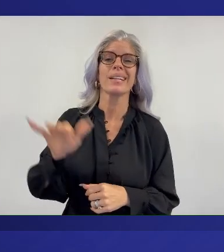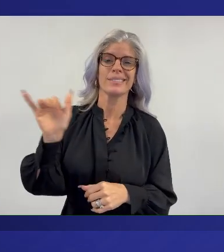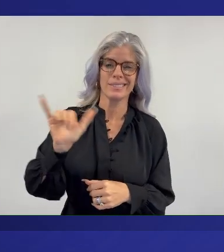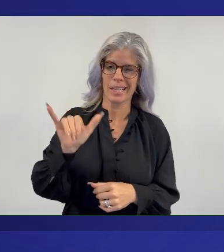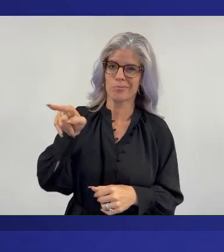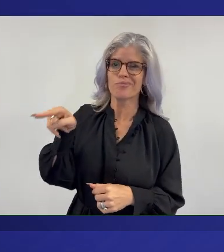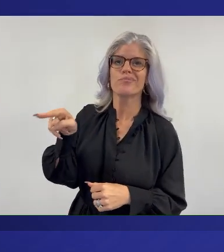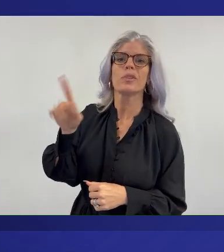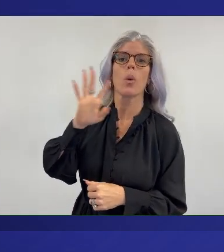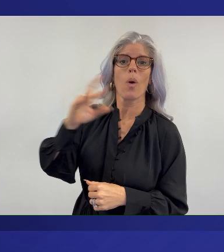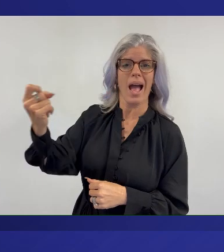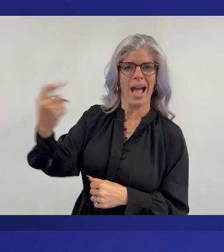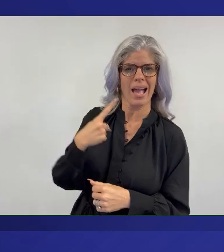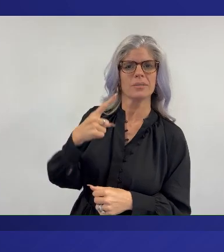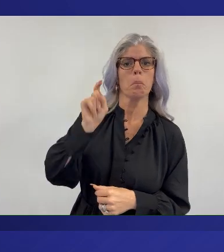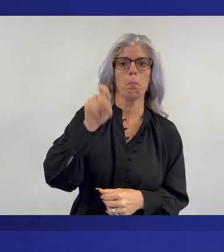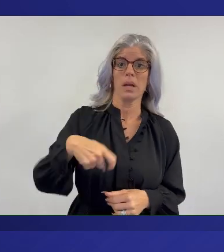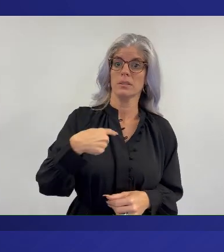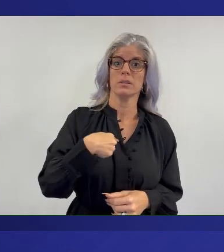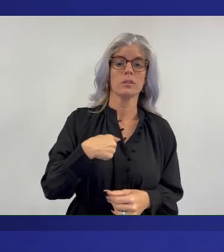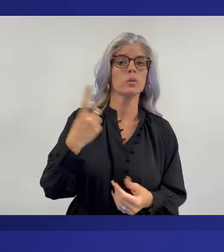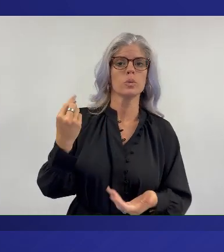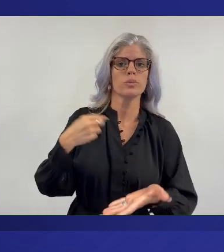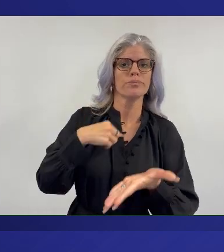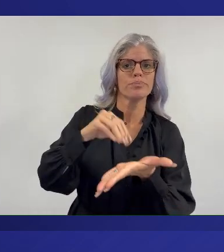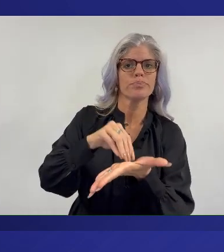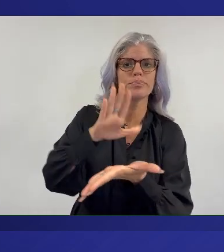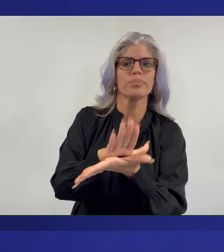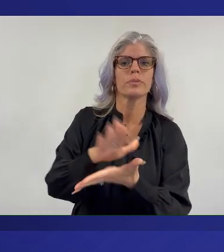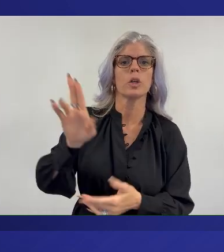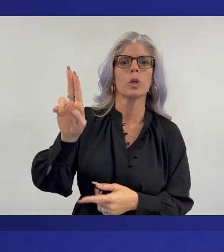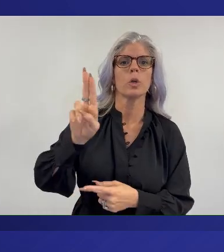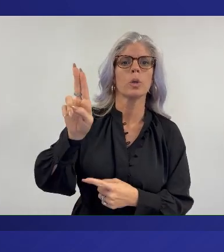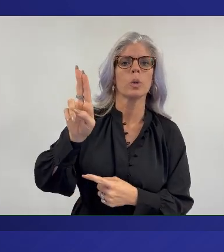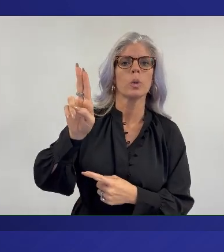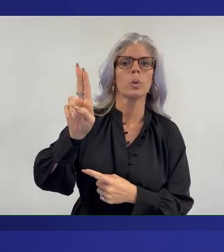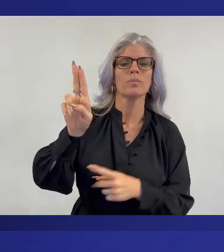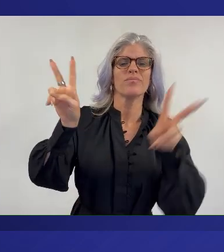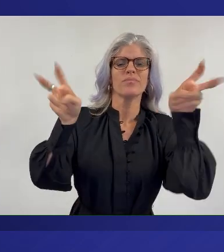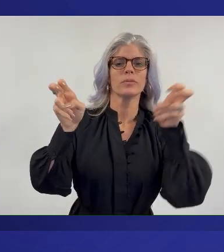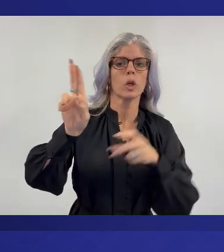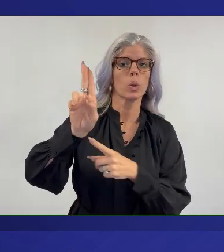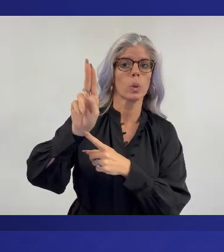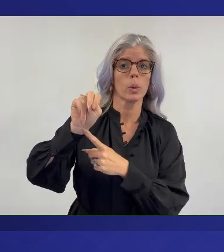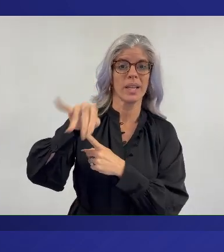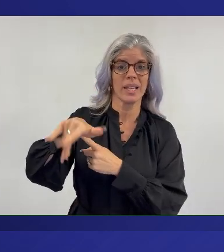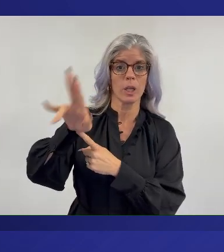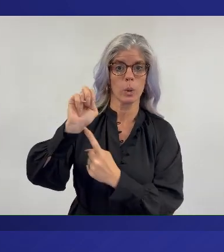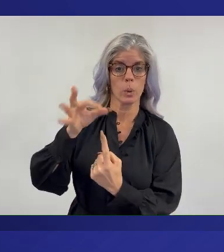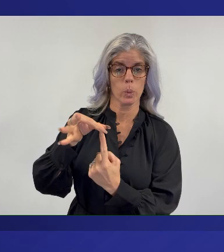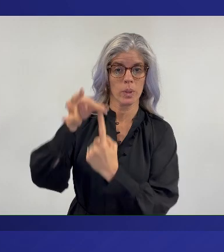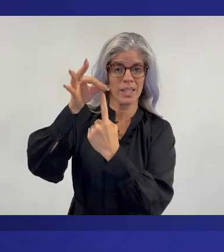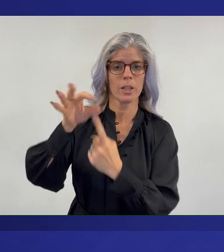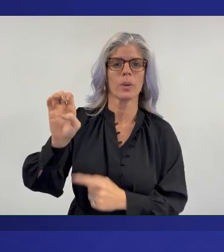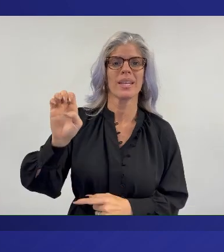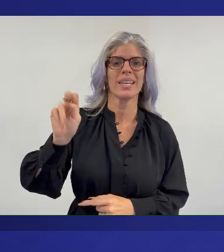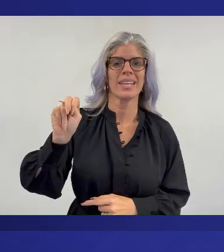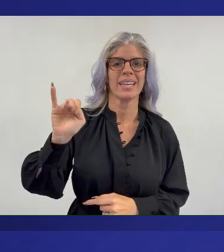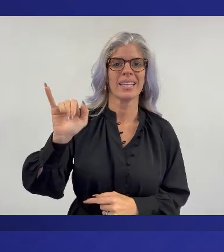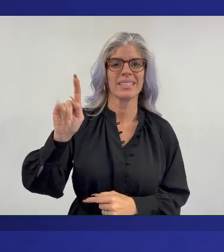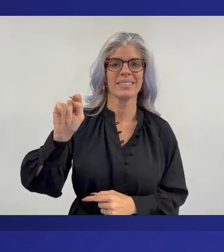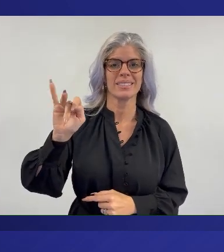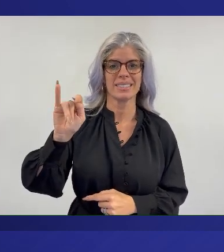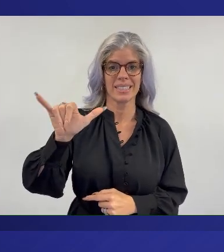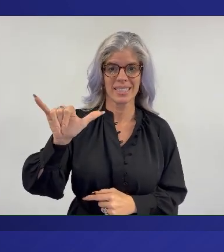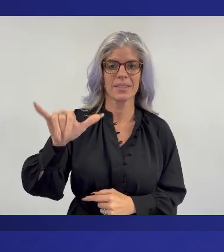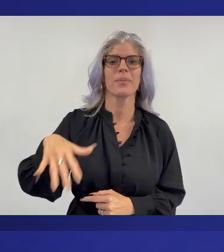Applicants will also be asked to enter in their Unique Entity Identifier, UEI, upon submitting their RPA. And you can register for your